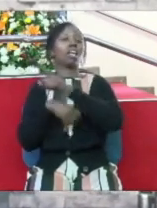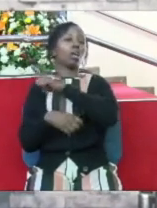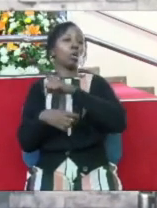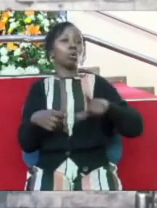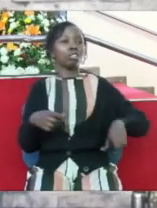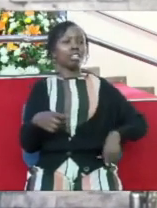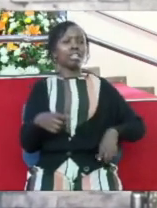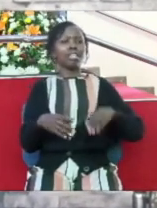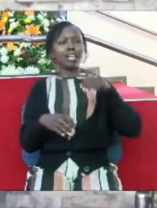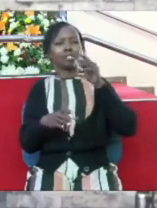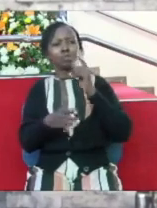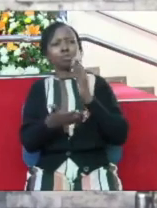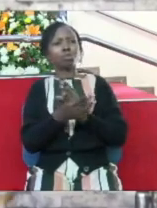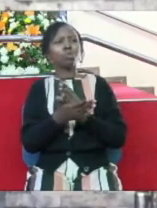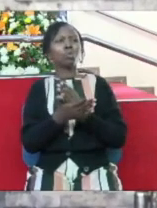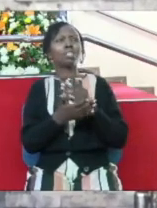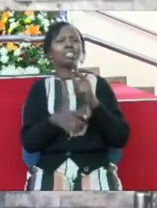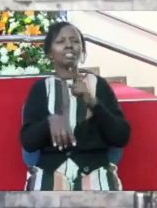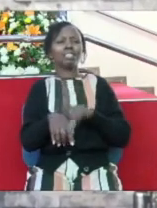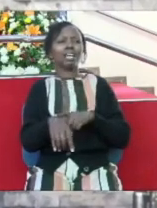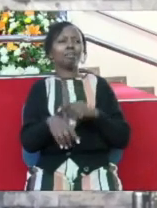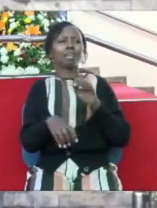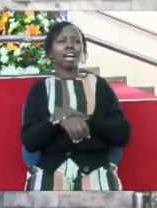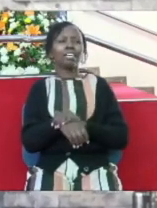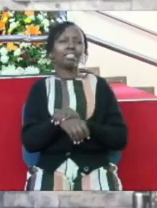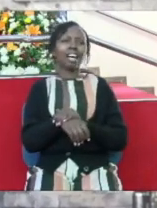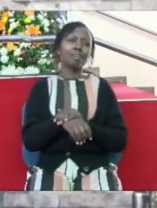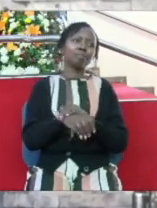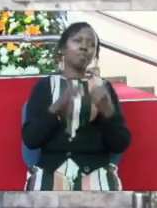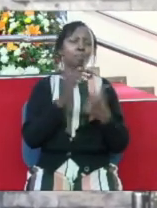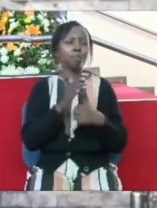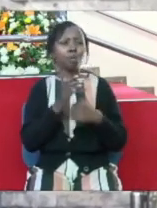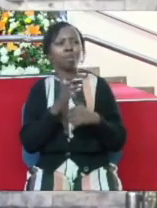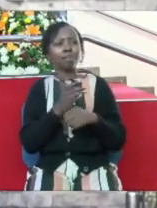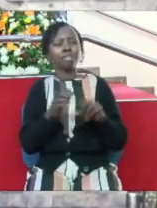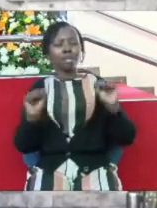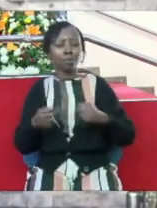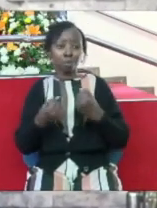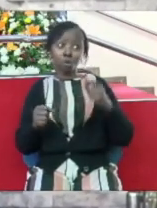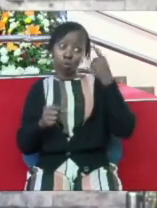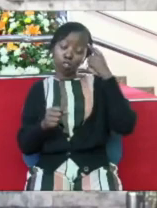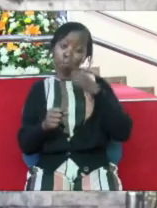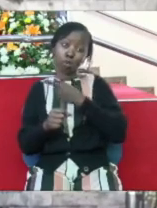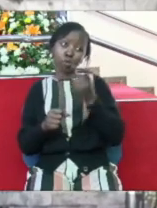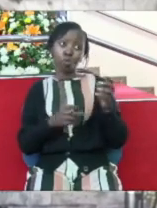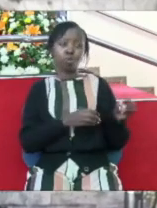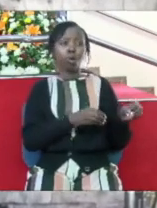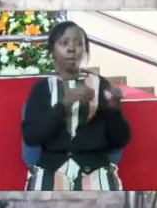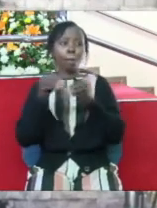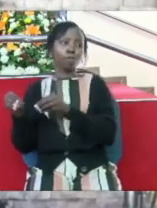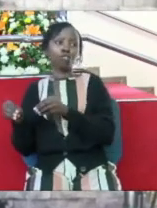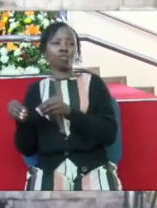various winds will be blowing back and forth you cannot be uprooted. Ya kwamba upepo unapopiga kushoto kulia hautaweza kungoleka. And currently